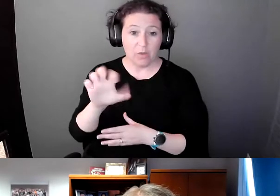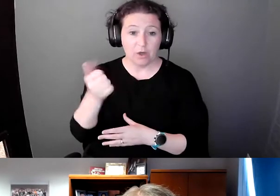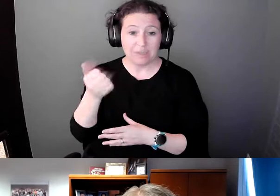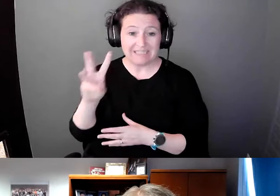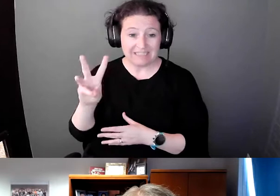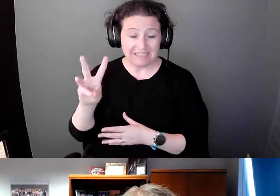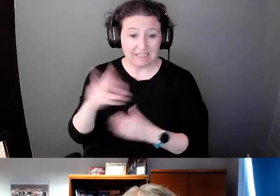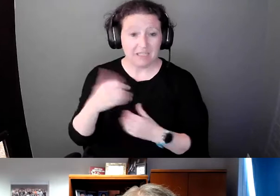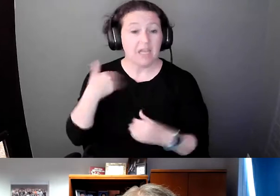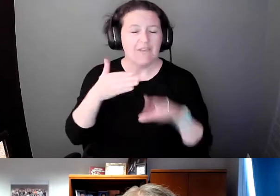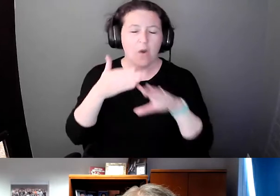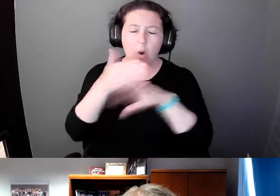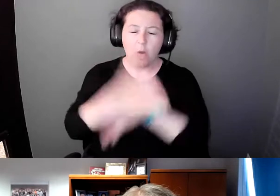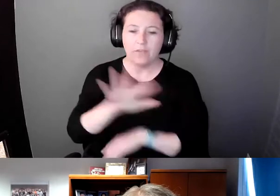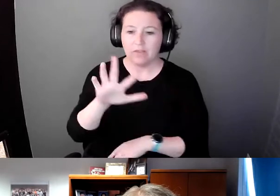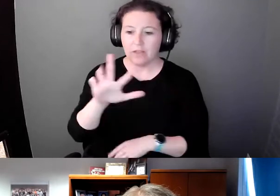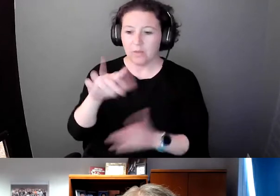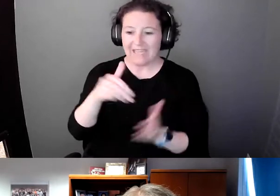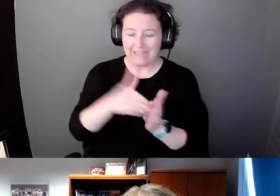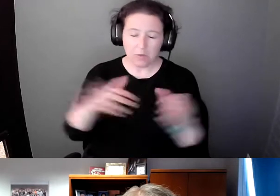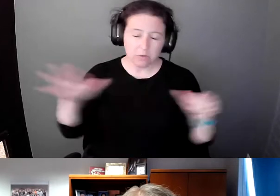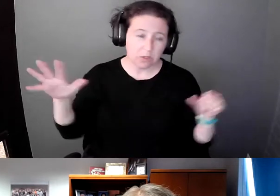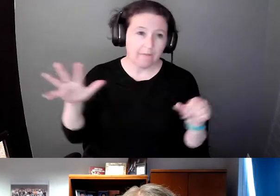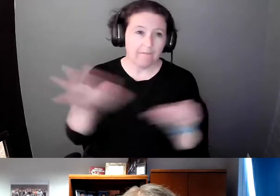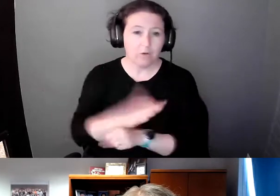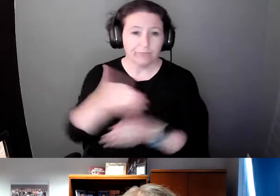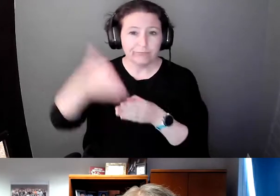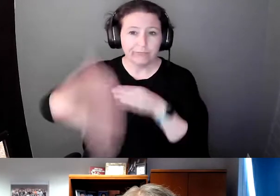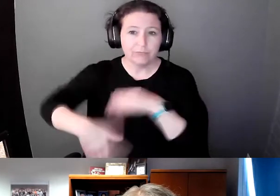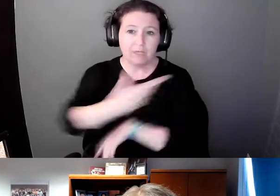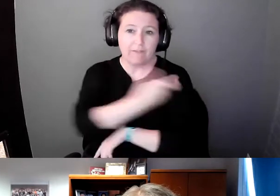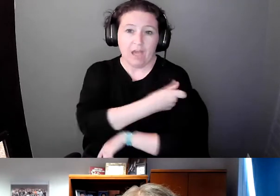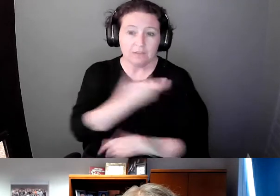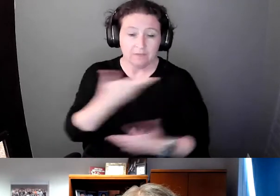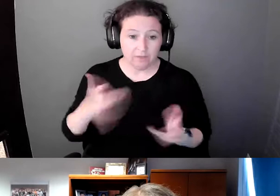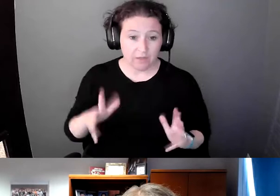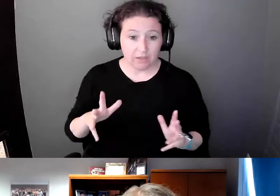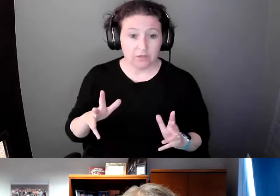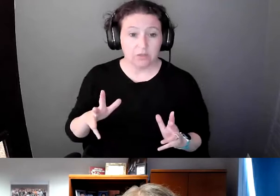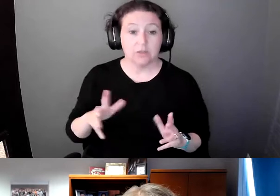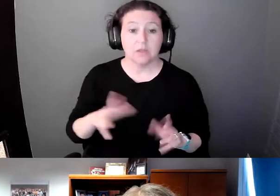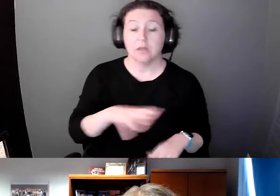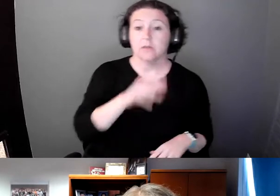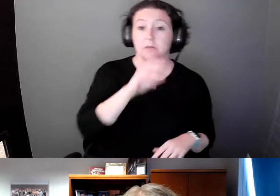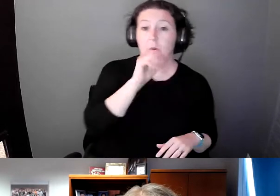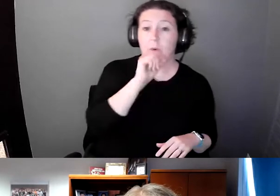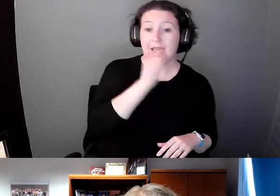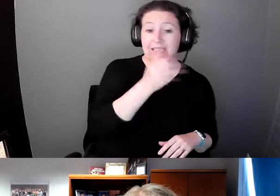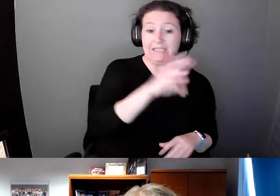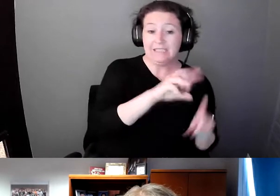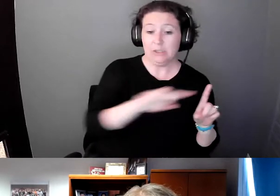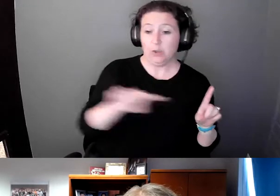over 53,000 fully vaccinated. And the breakdown of that is age 16 to 64,